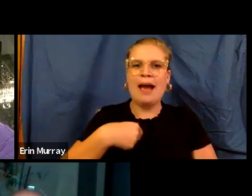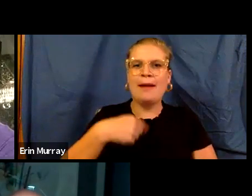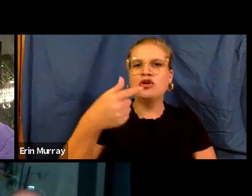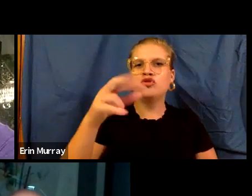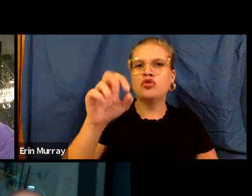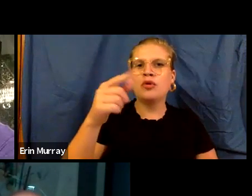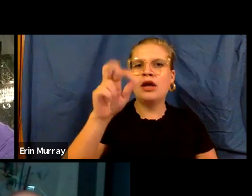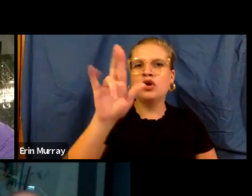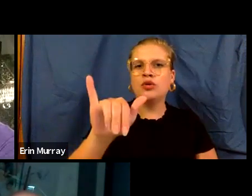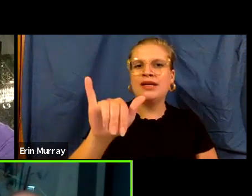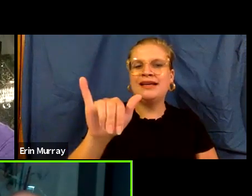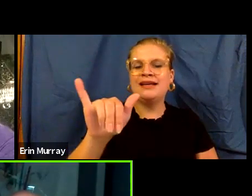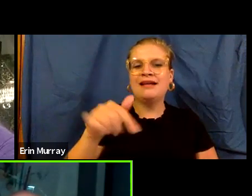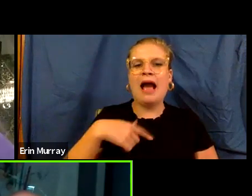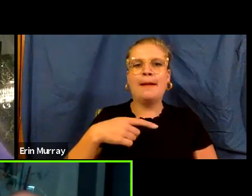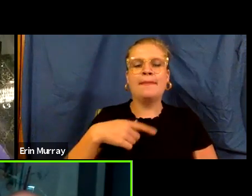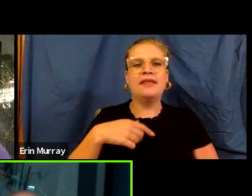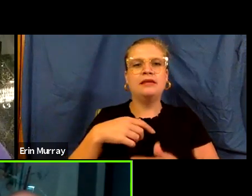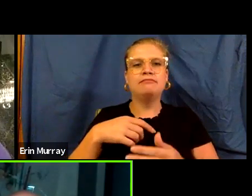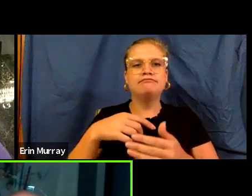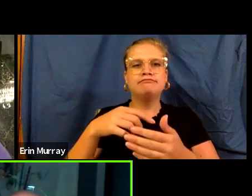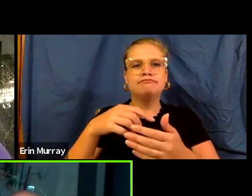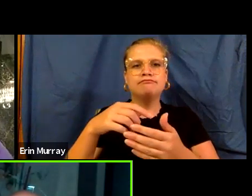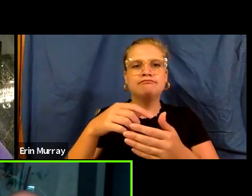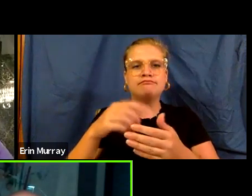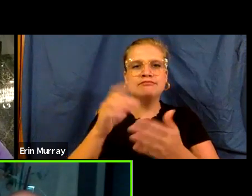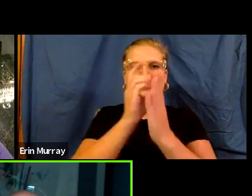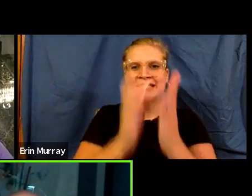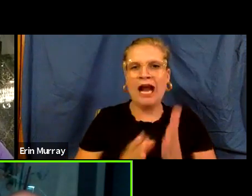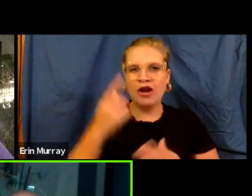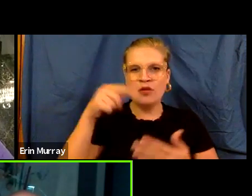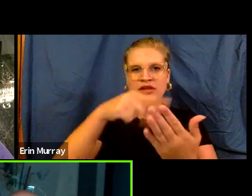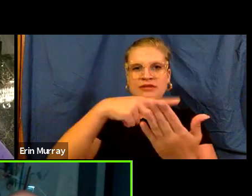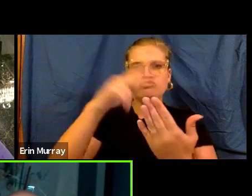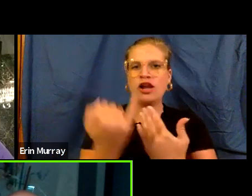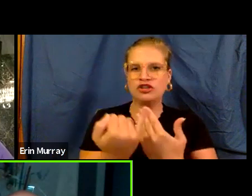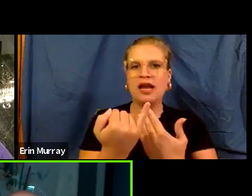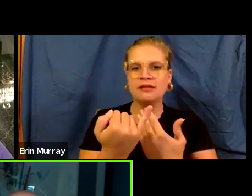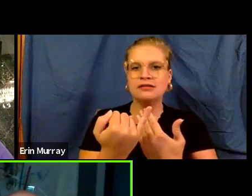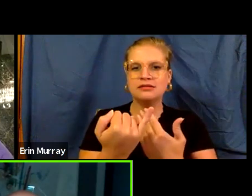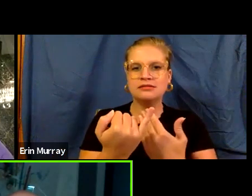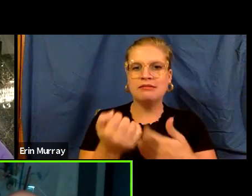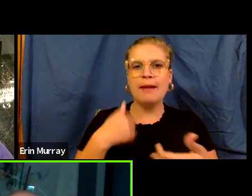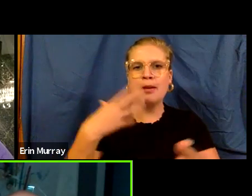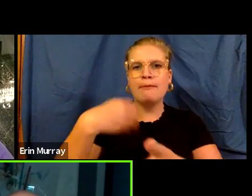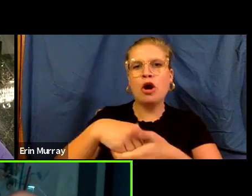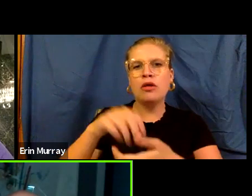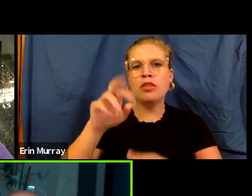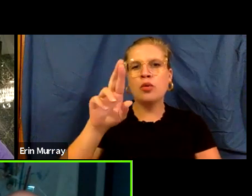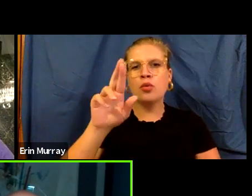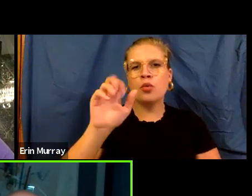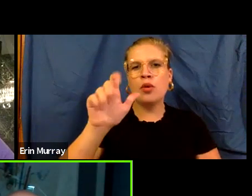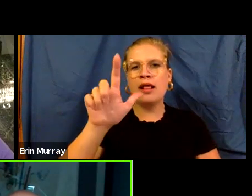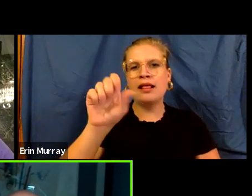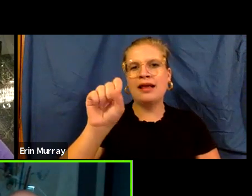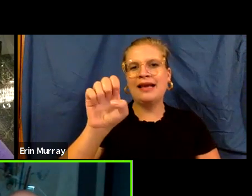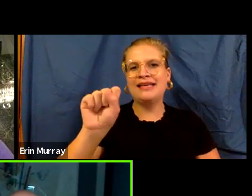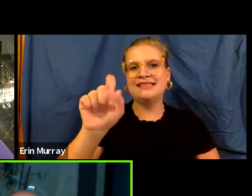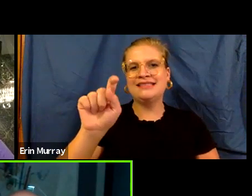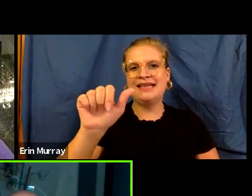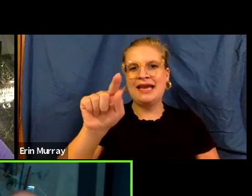for the project. Anna Fraser's part of the real estate attorney group, but she's not with us tonight.